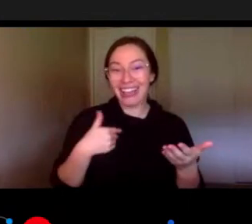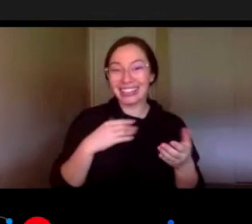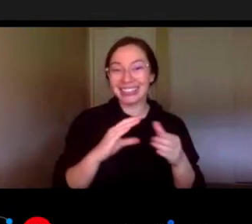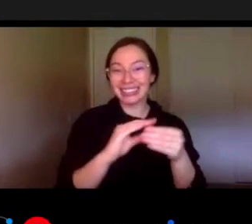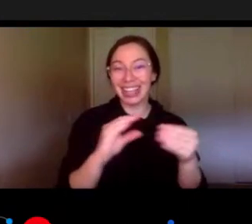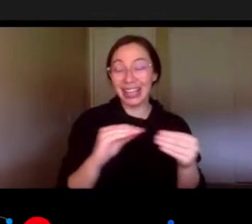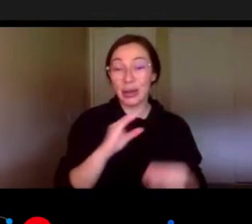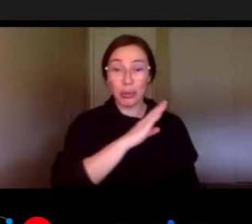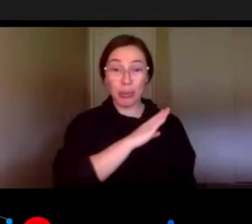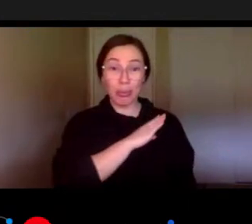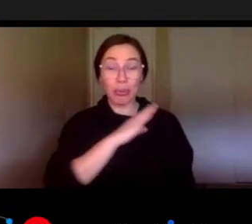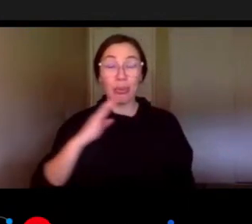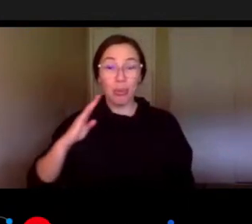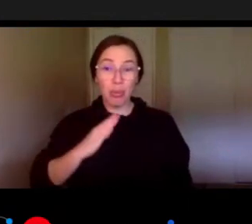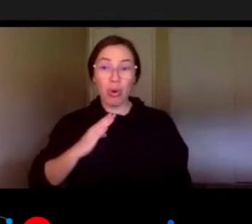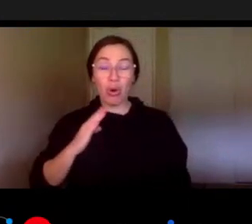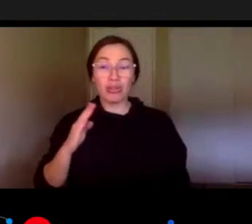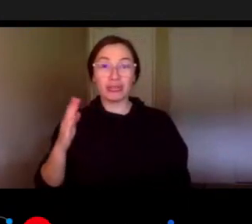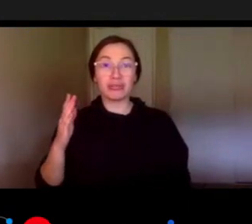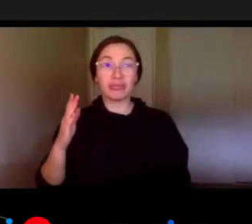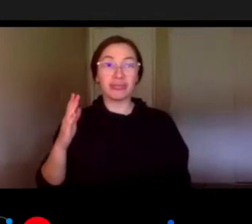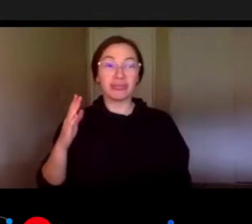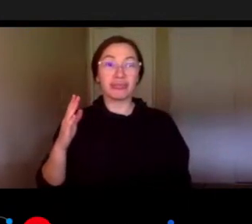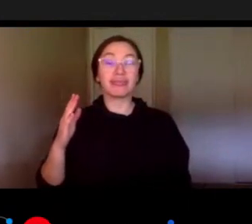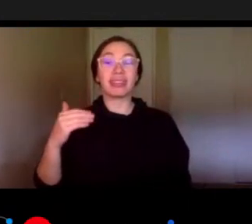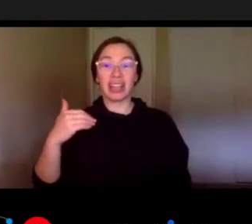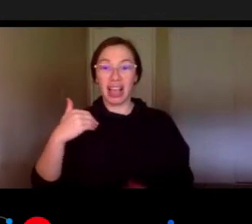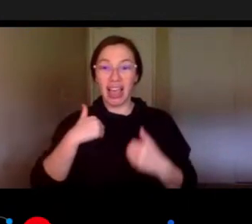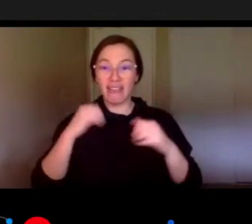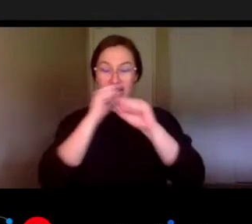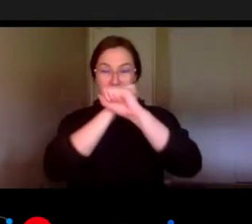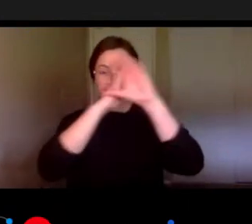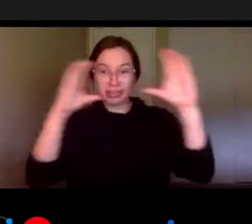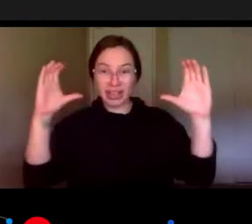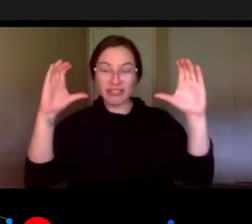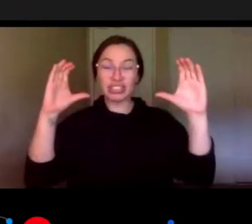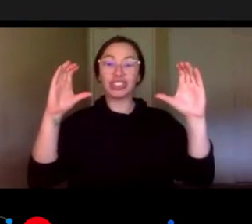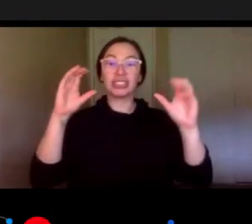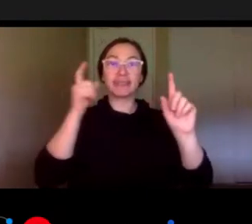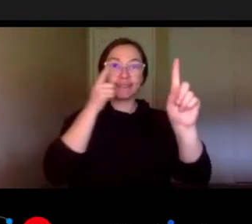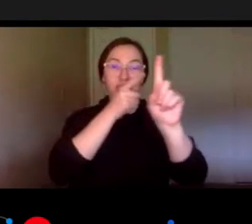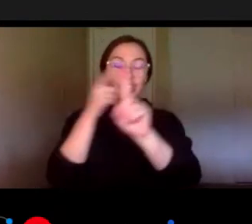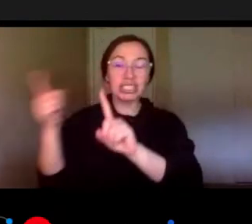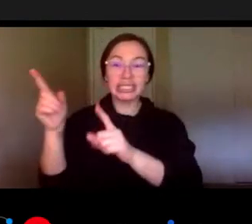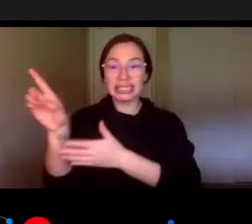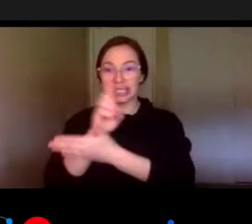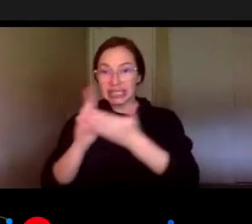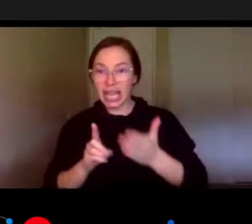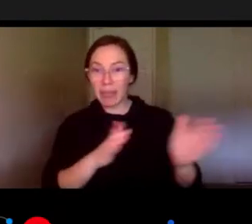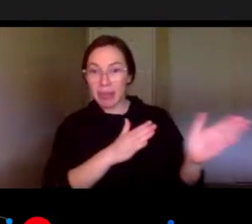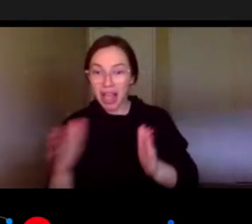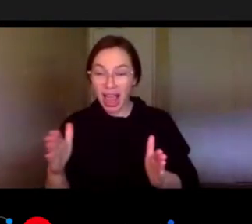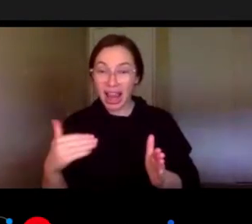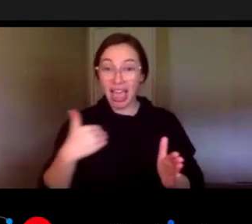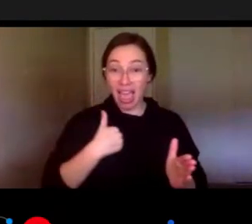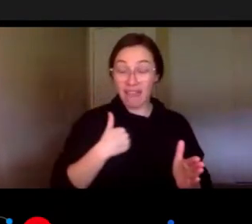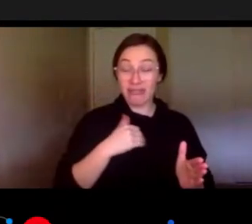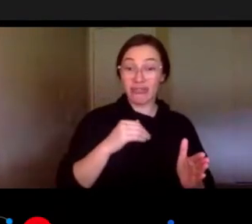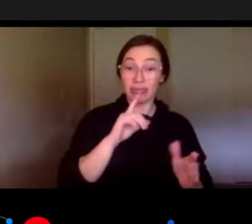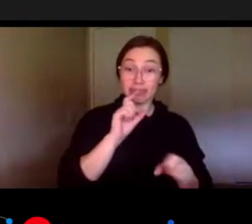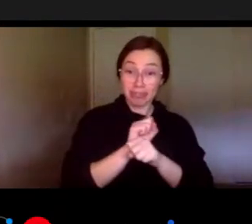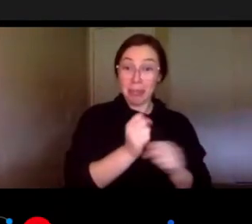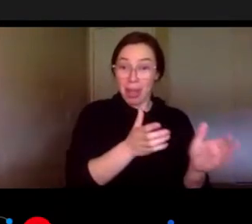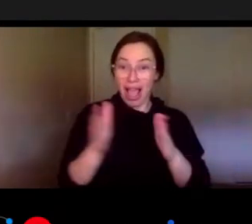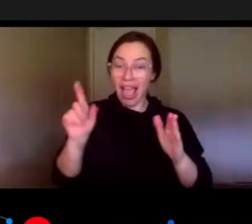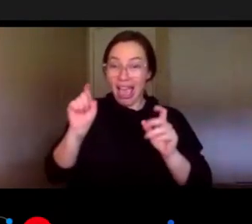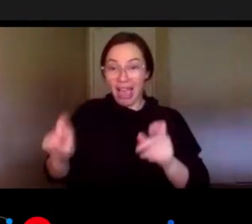the board's passed a vision. We have a design plan. We have a plan. And now we have to execute at